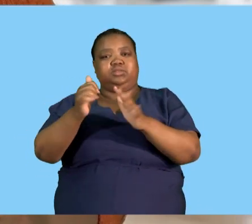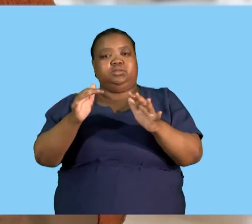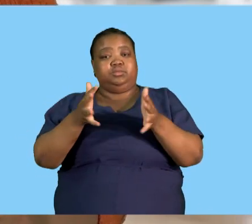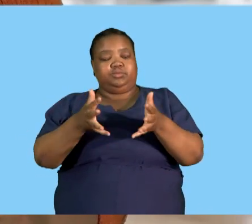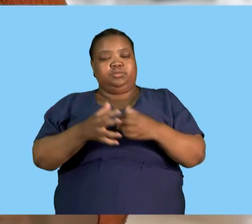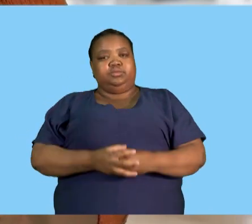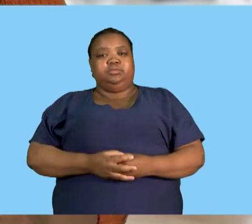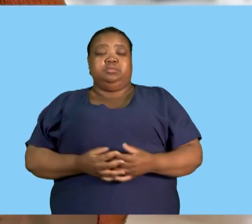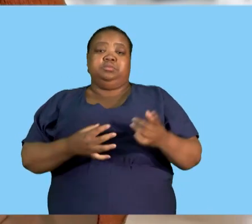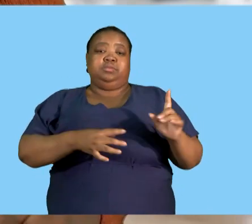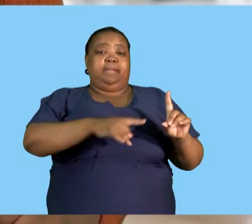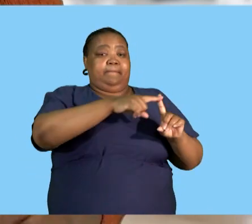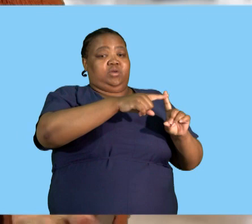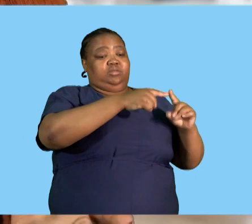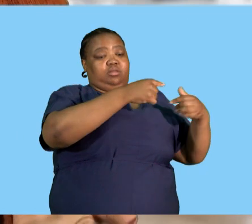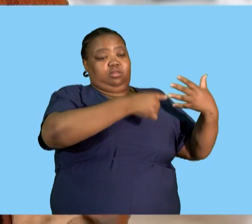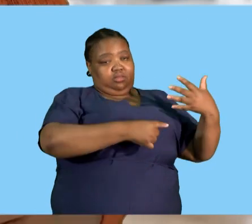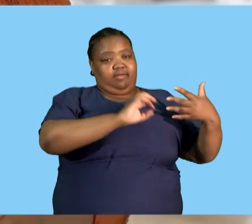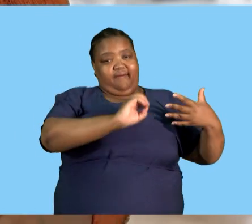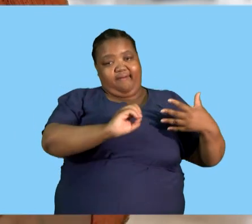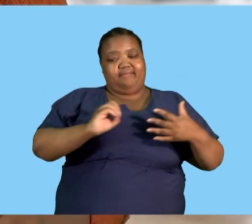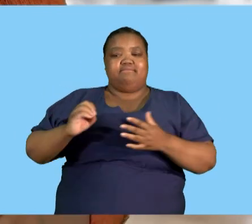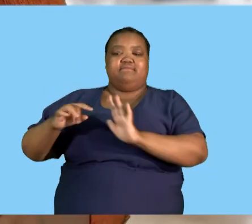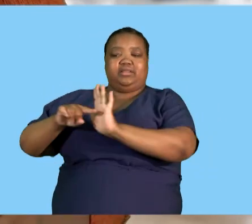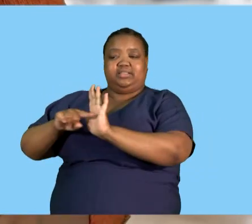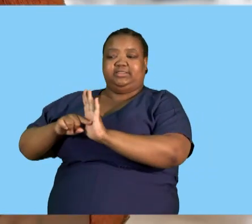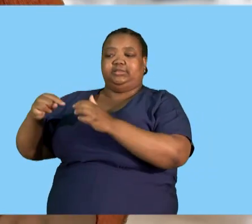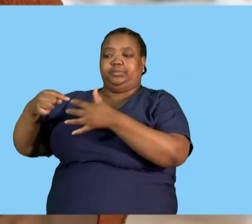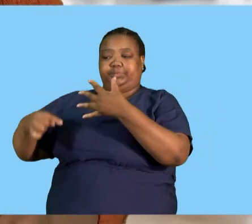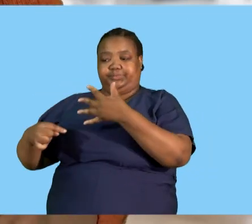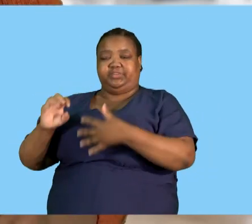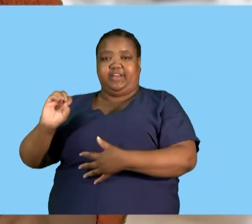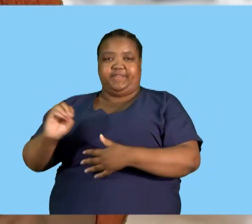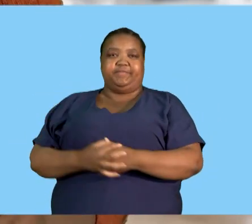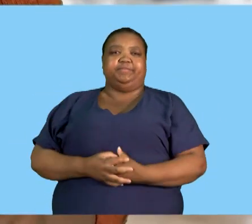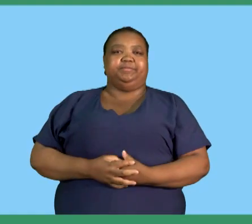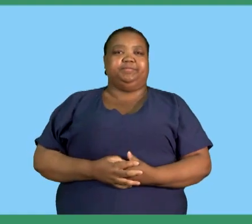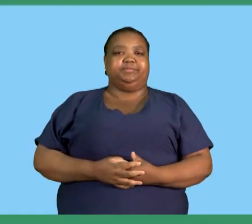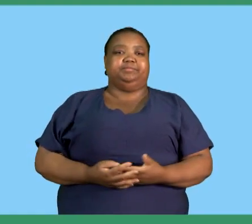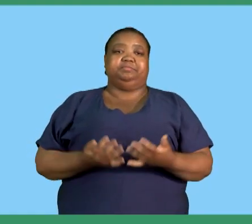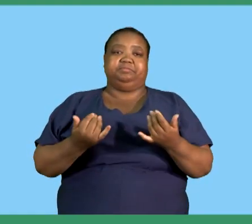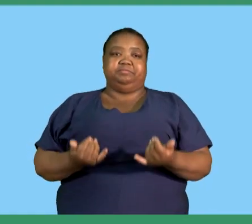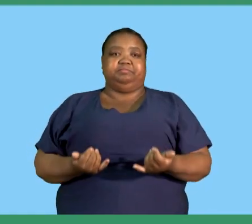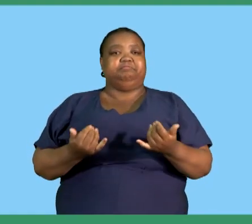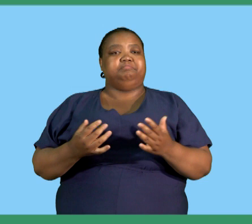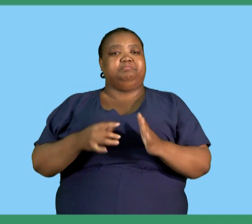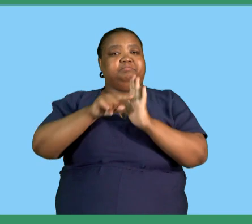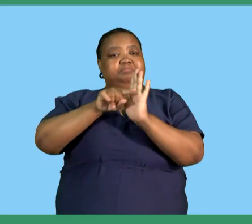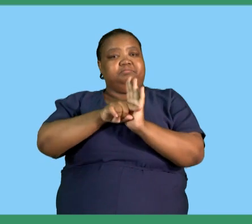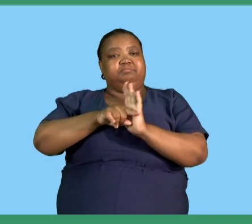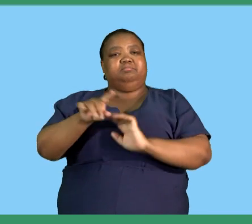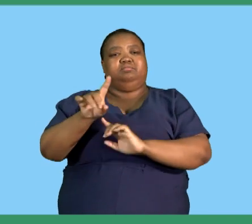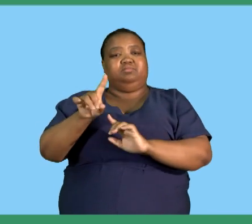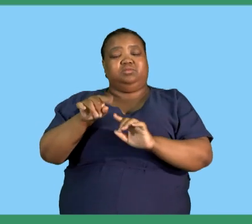we're going to go to the negatives, and as much as we've got positives, we also have the negatives of a Delphi technique. Right, what are the disadvantages?